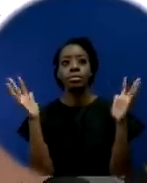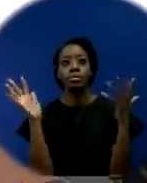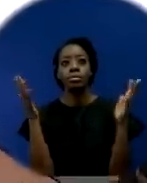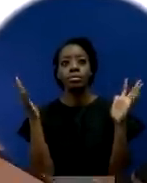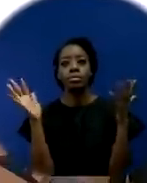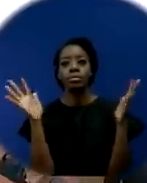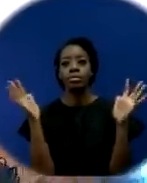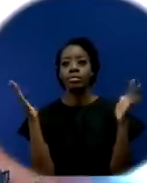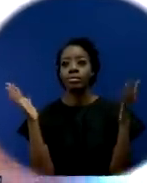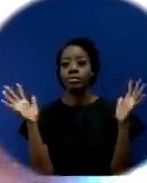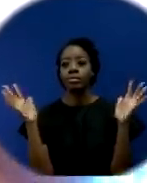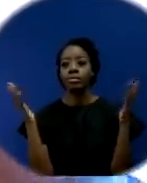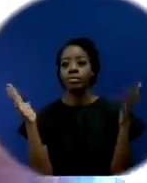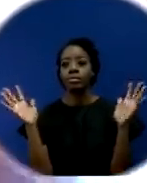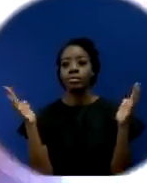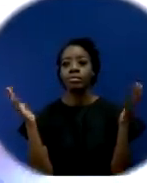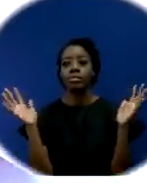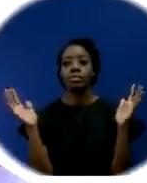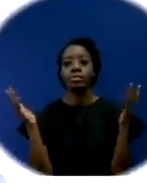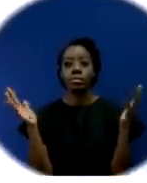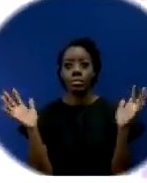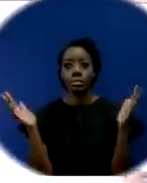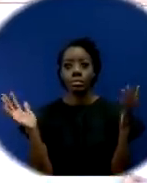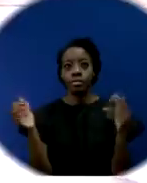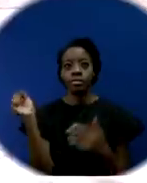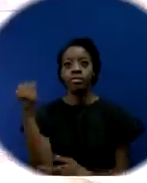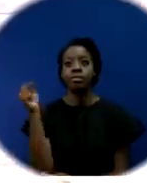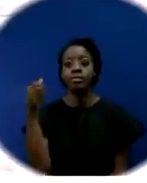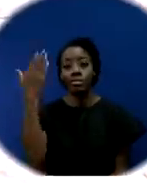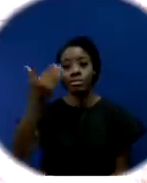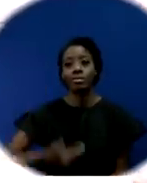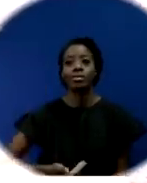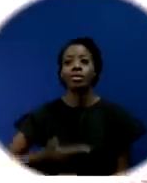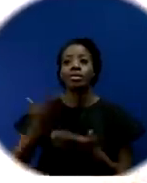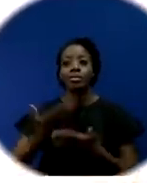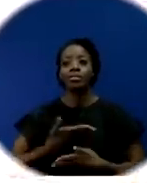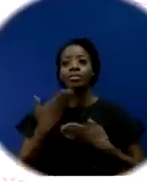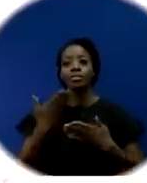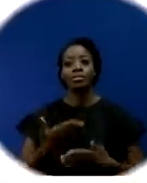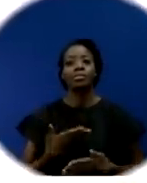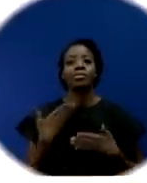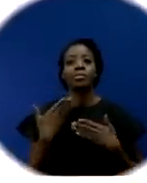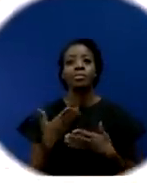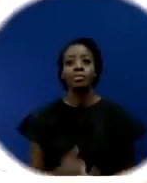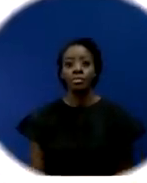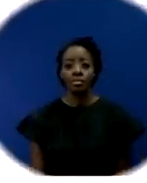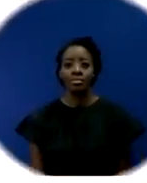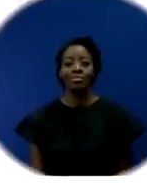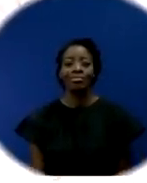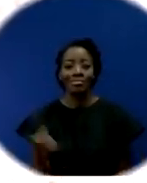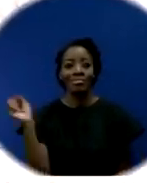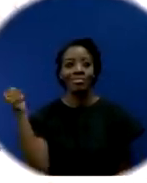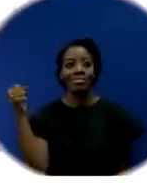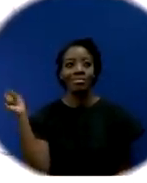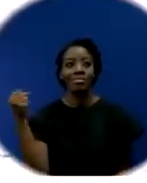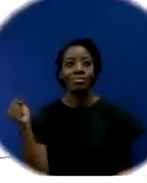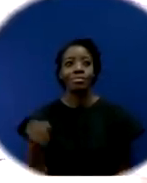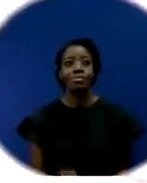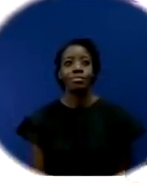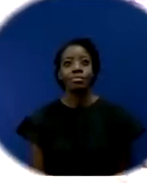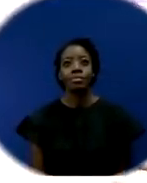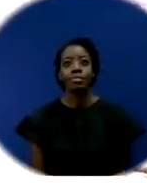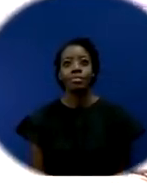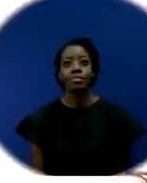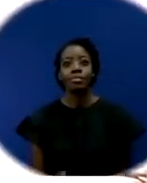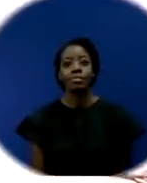sign. Show some sign. Oh, yes, I am. Oh, yes, I am. Yes, I am. Look at